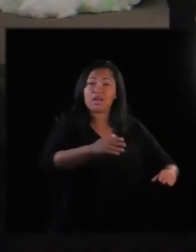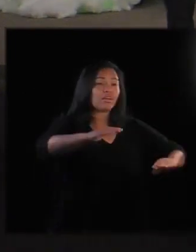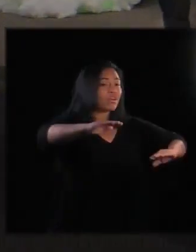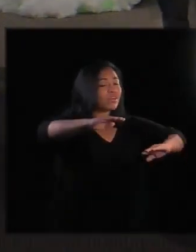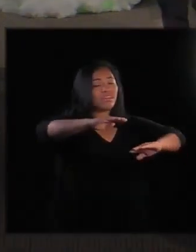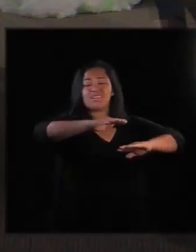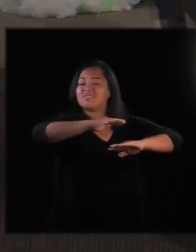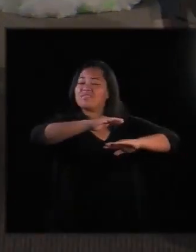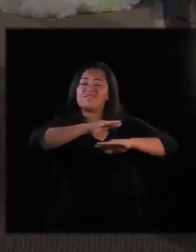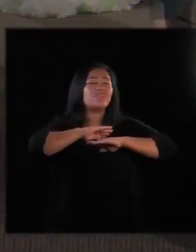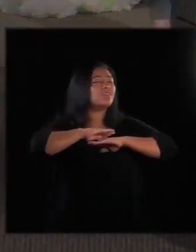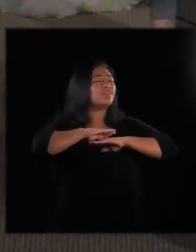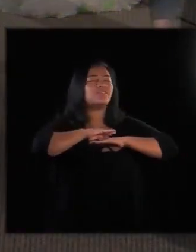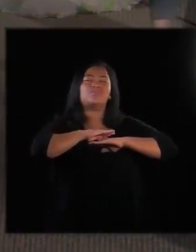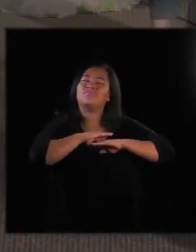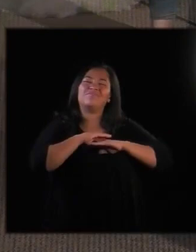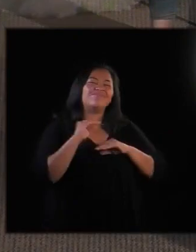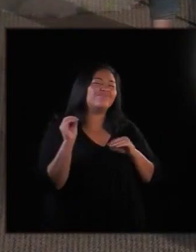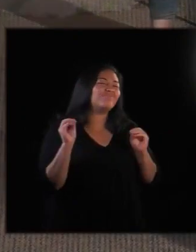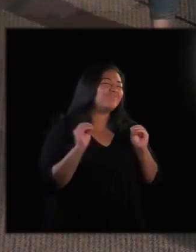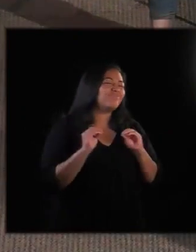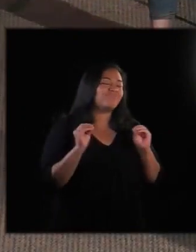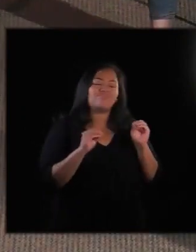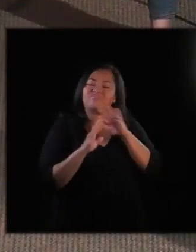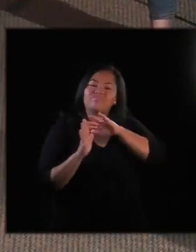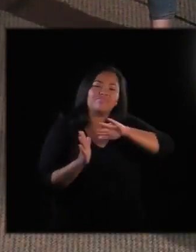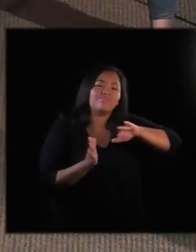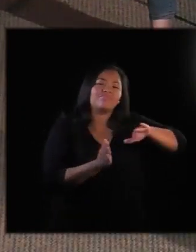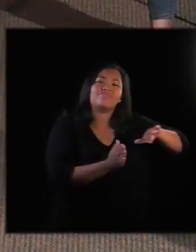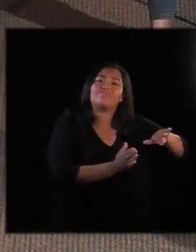but it couldn't fill me.